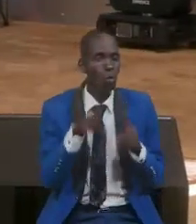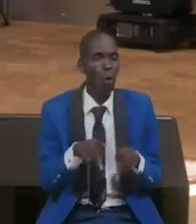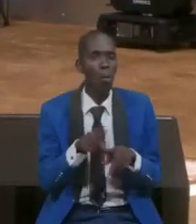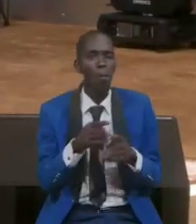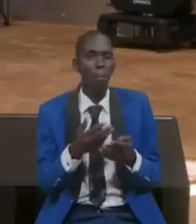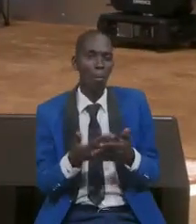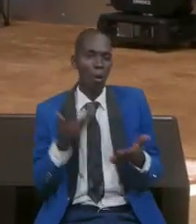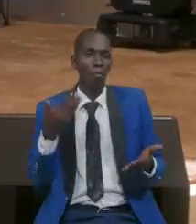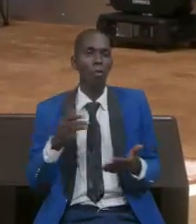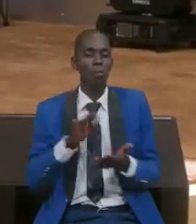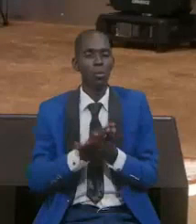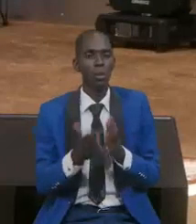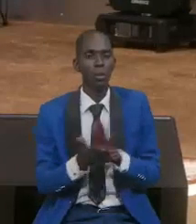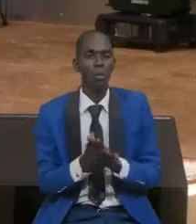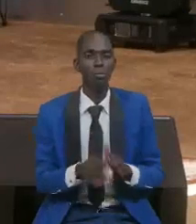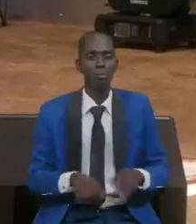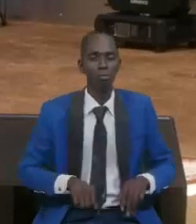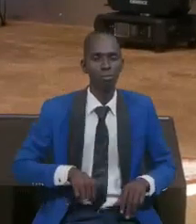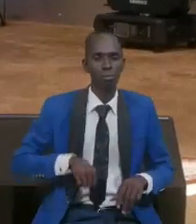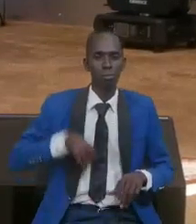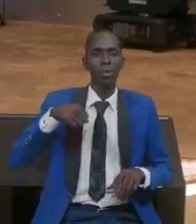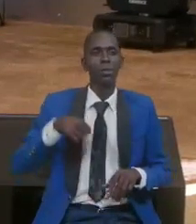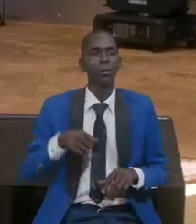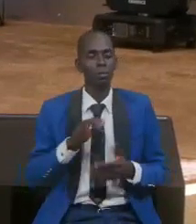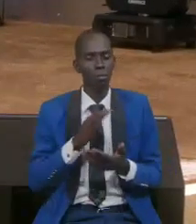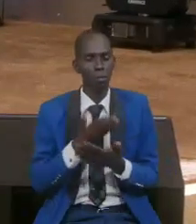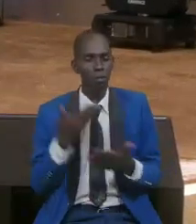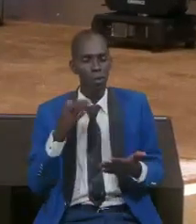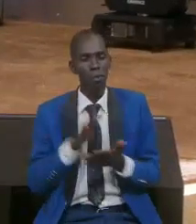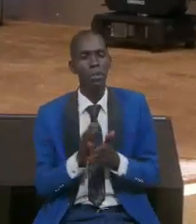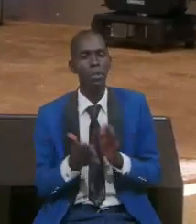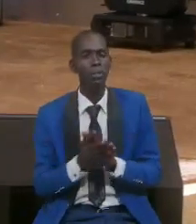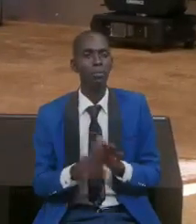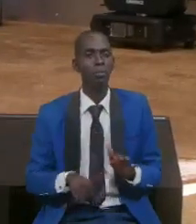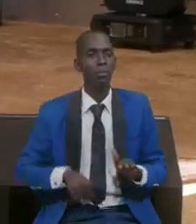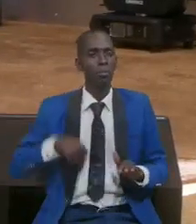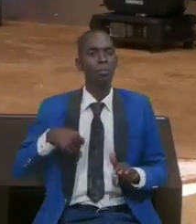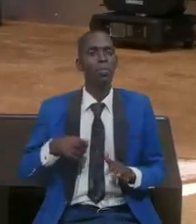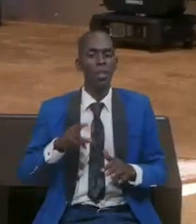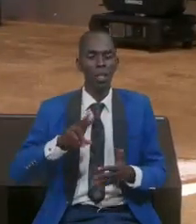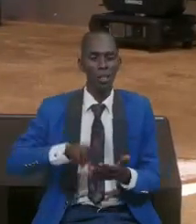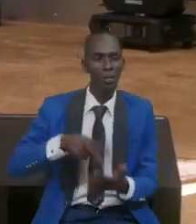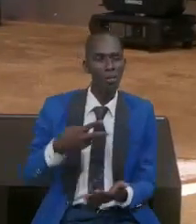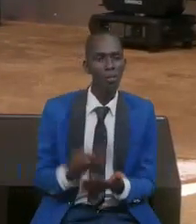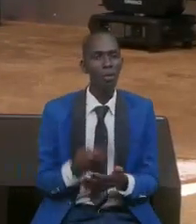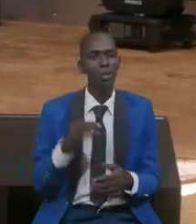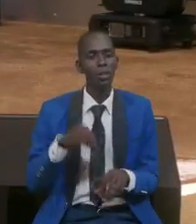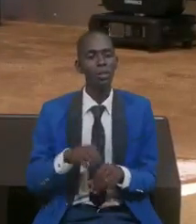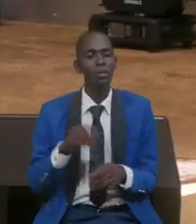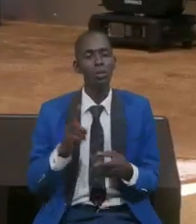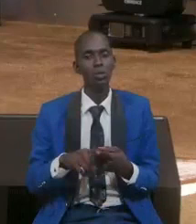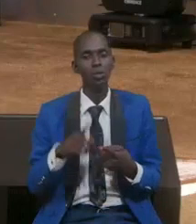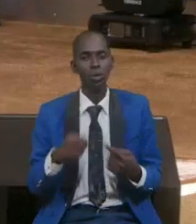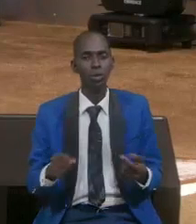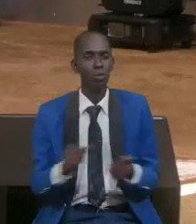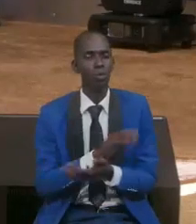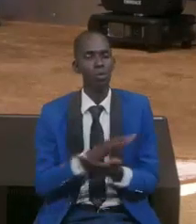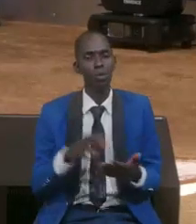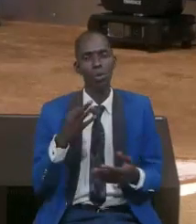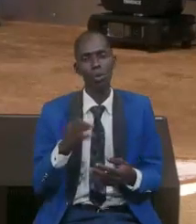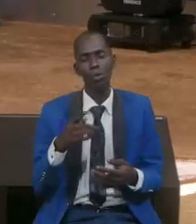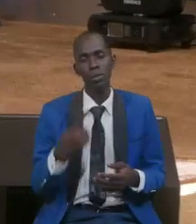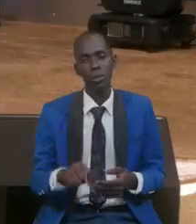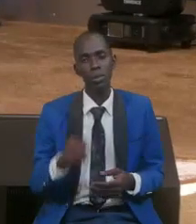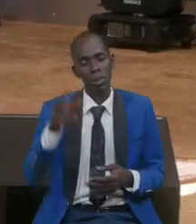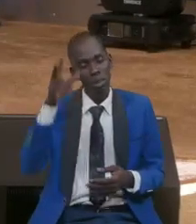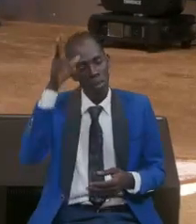up with pride. Lifted up with pride, he falls into the condemnation of the devil. He